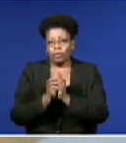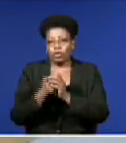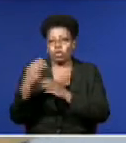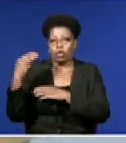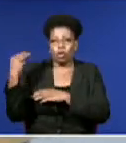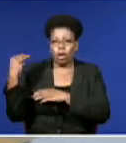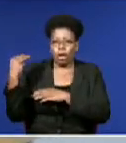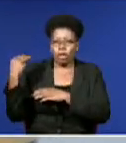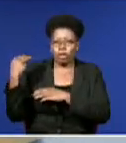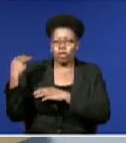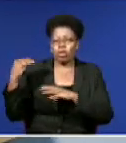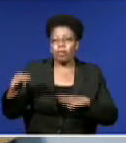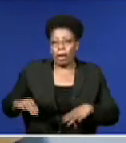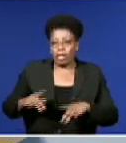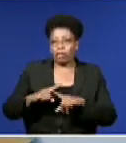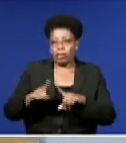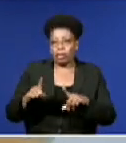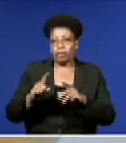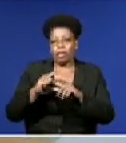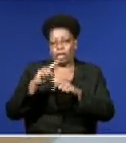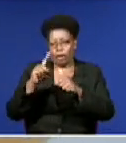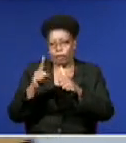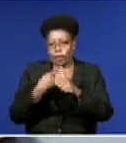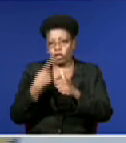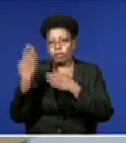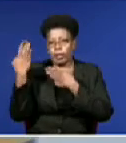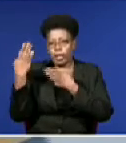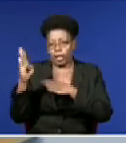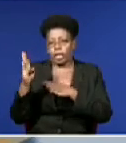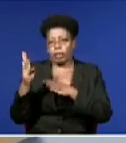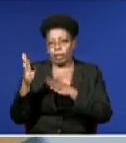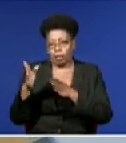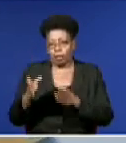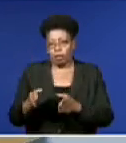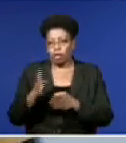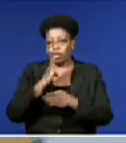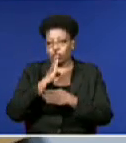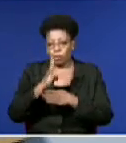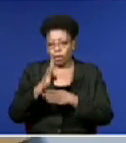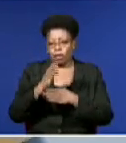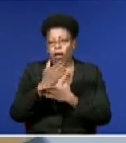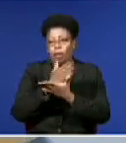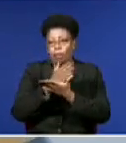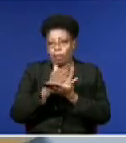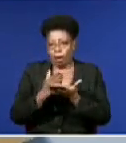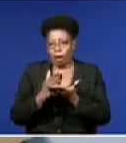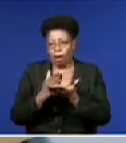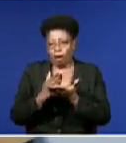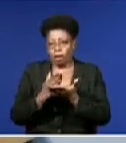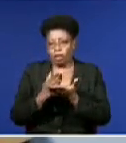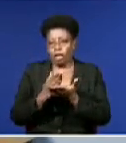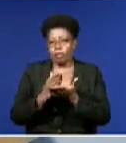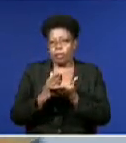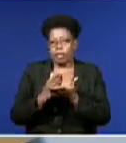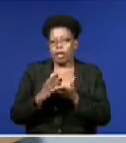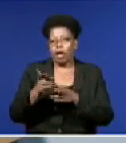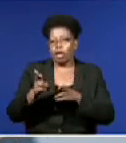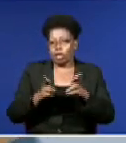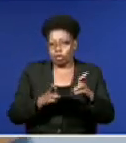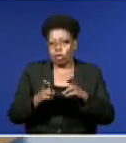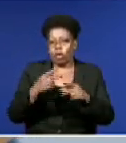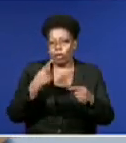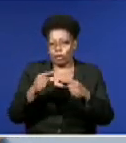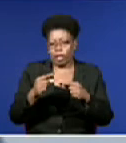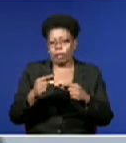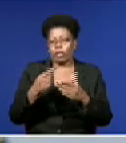So being the first Bahamian to be on the Technical Commission to actually run a game. So for me,